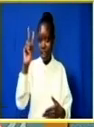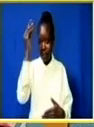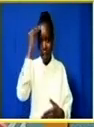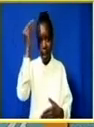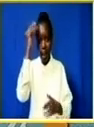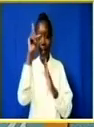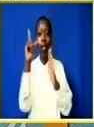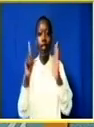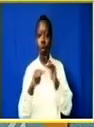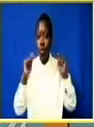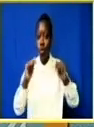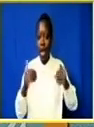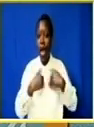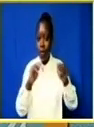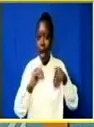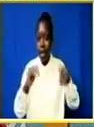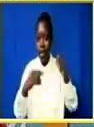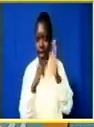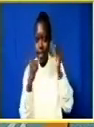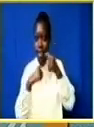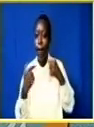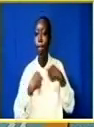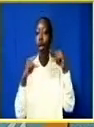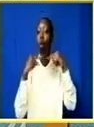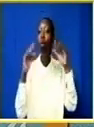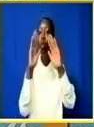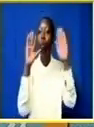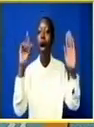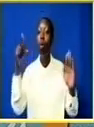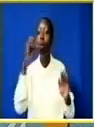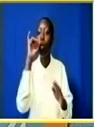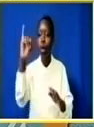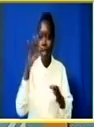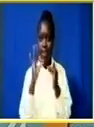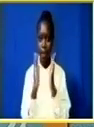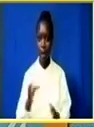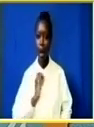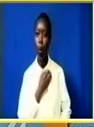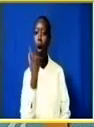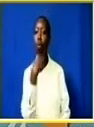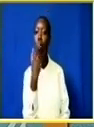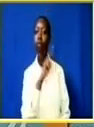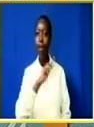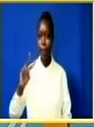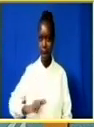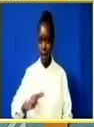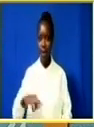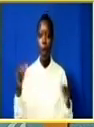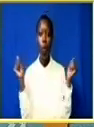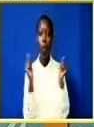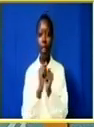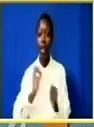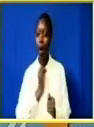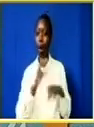Today we have Agriculture for Grade 6. I will be your host, Wangoi Ndirango. Our sign language interpreter is Velma Akinyi, and